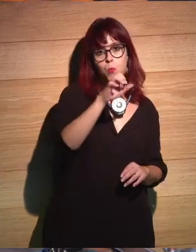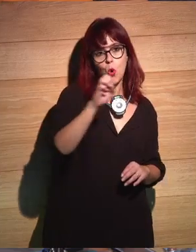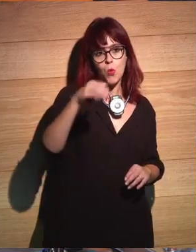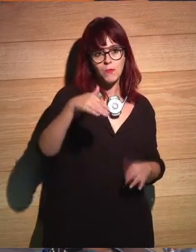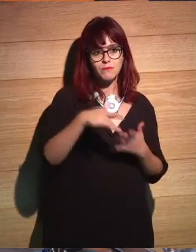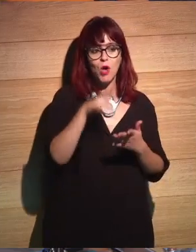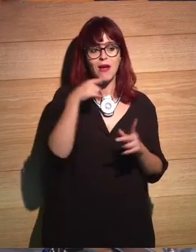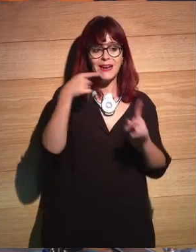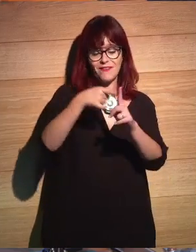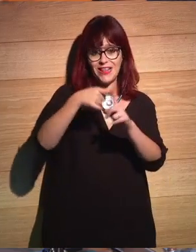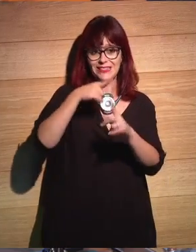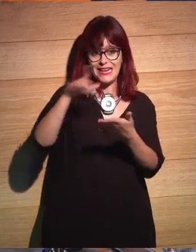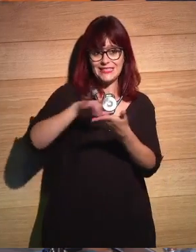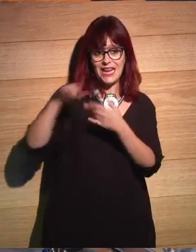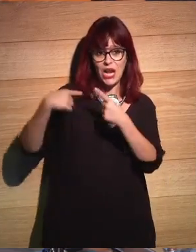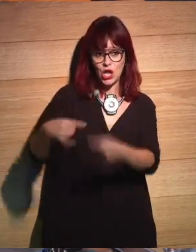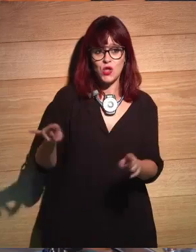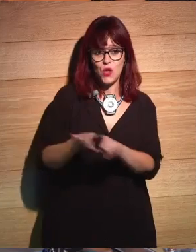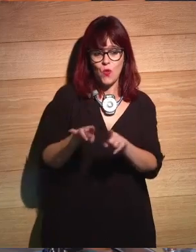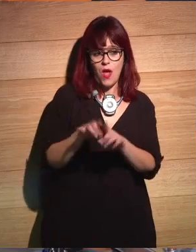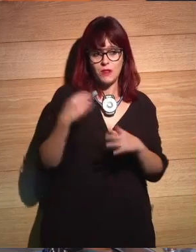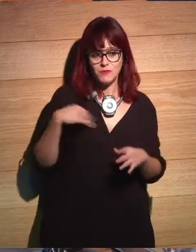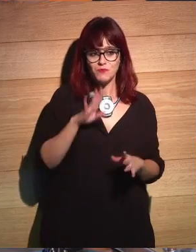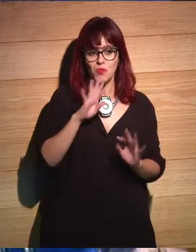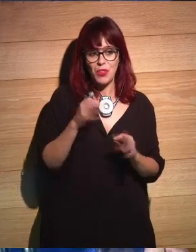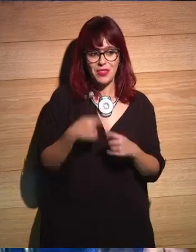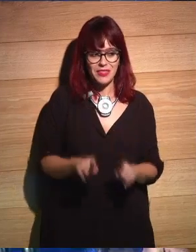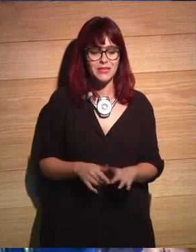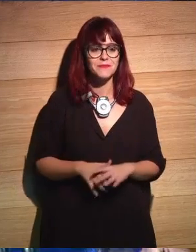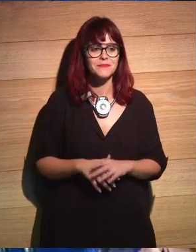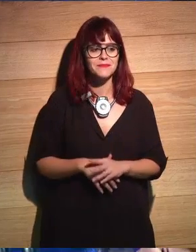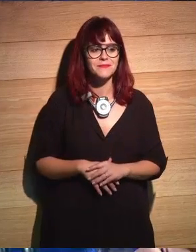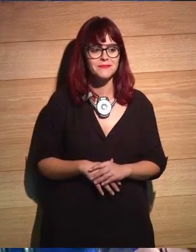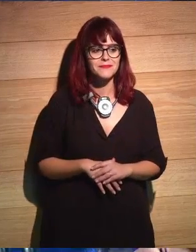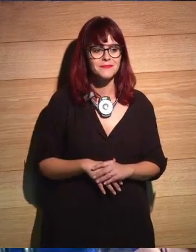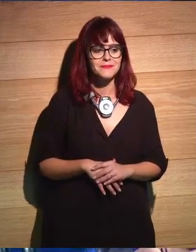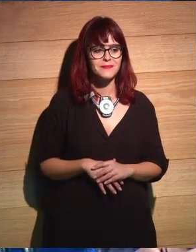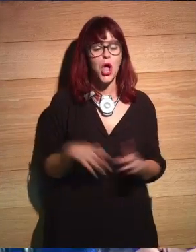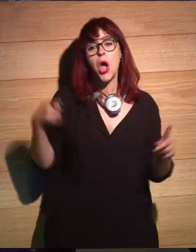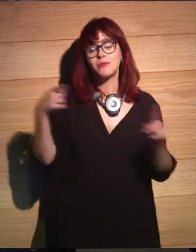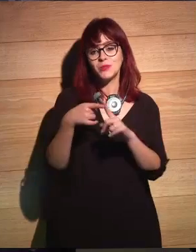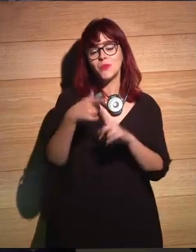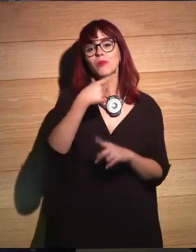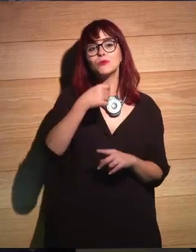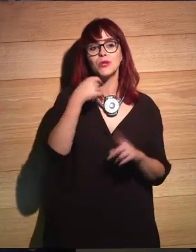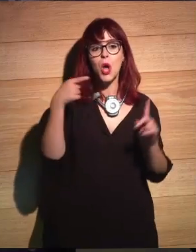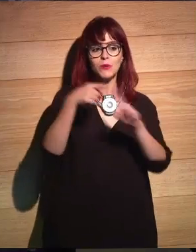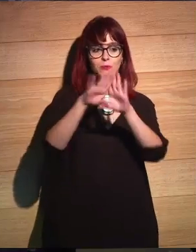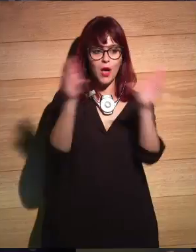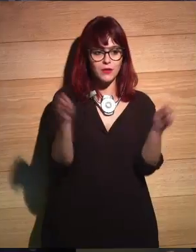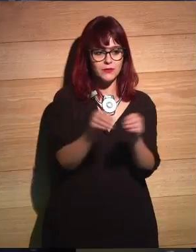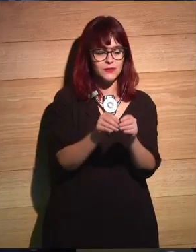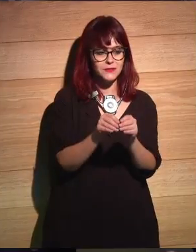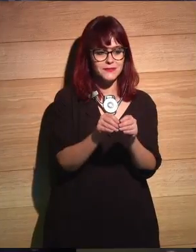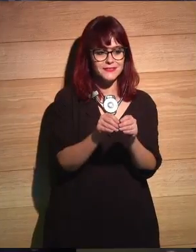the Ulysses, and in her case, it's the name is Becker. So our references in literature were the same.